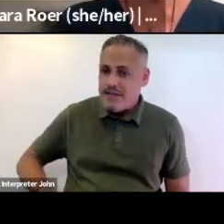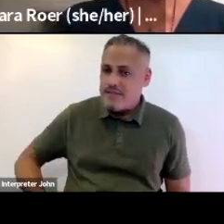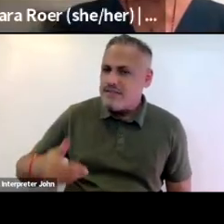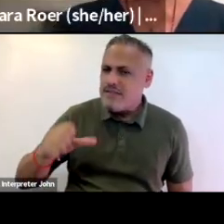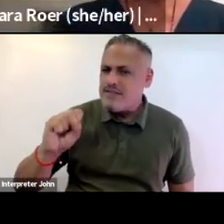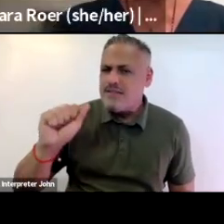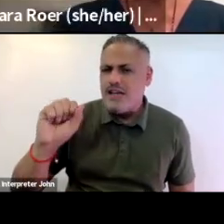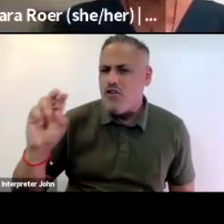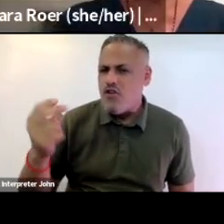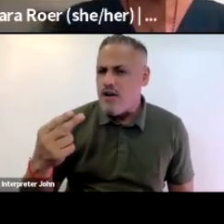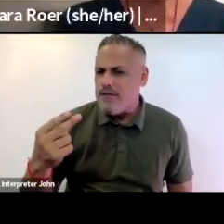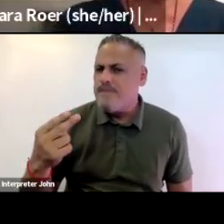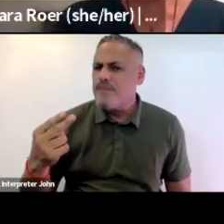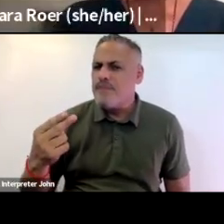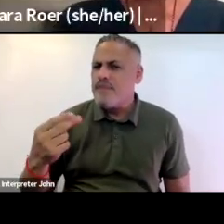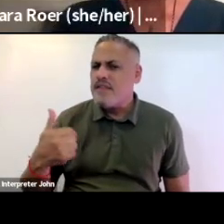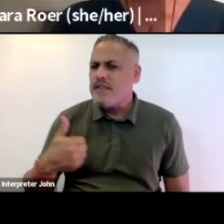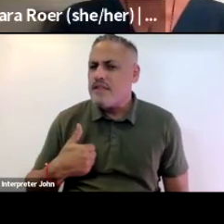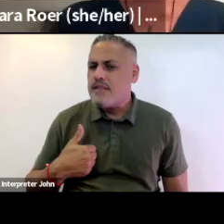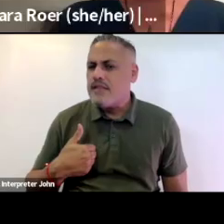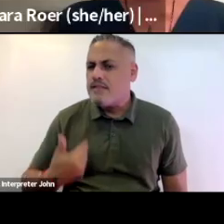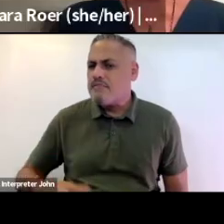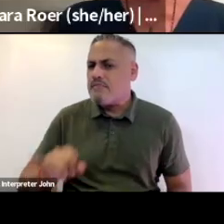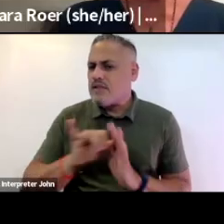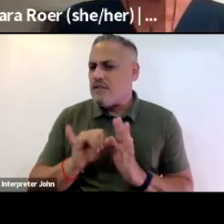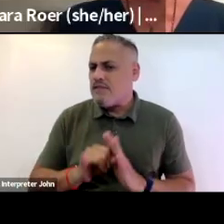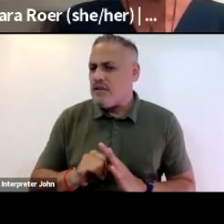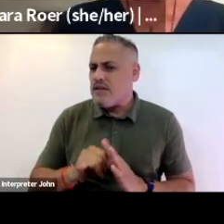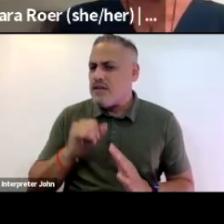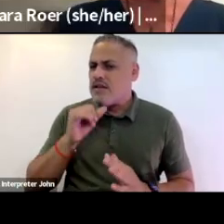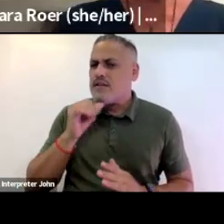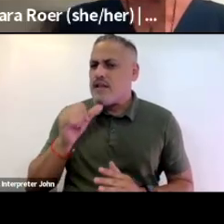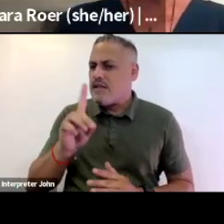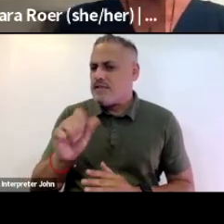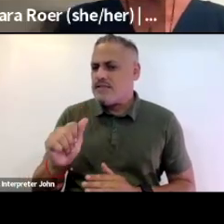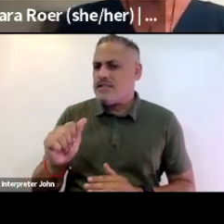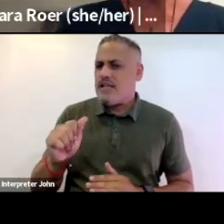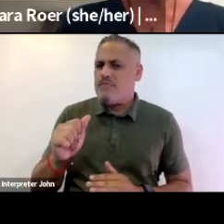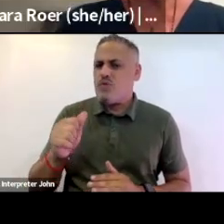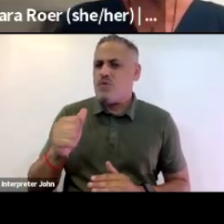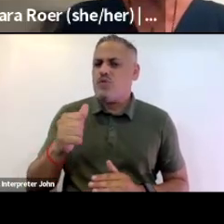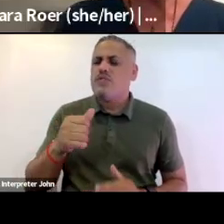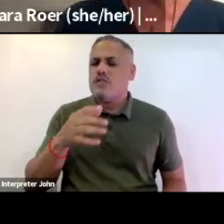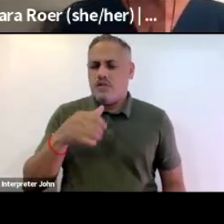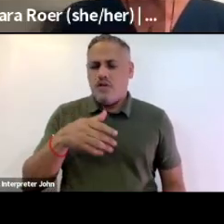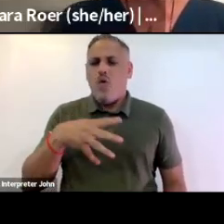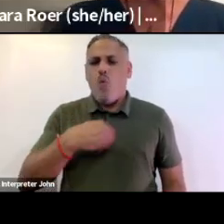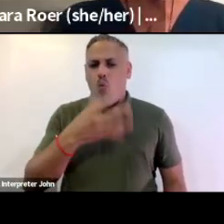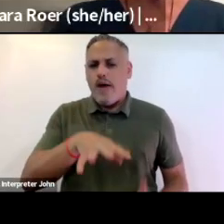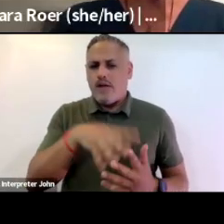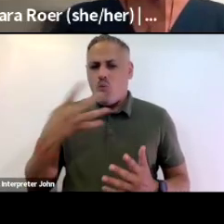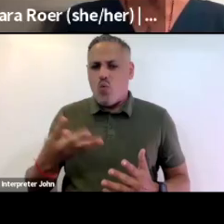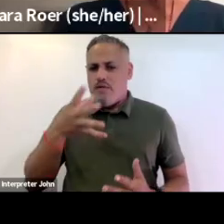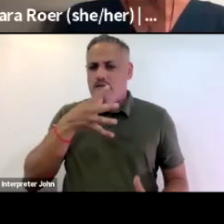As Ritika said, I identify as a non-disabled, cisgender, white, queer femme. I have